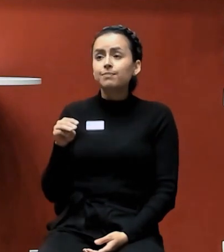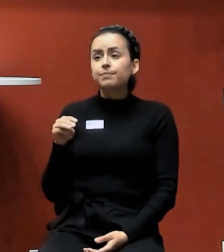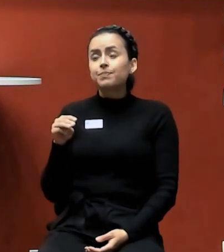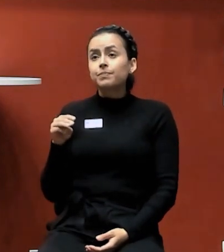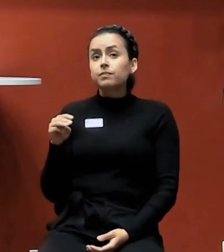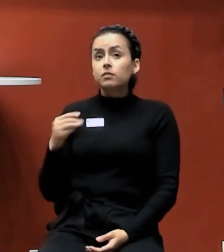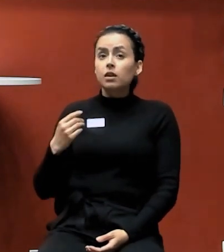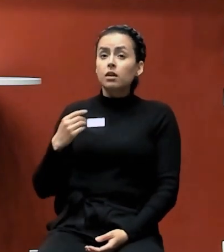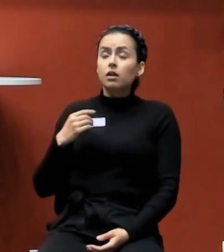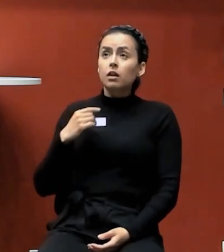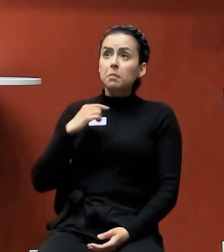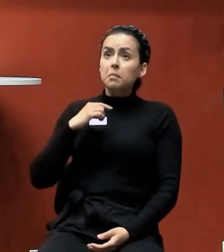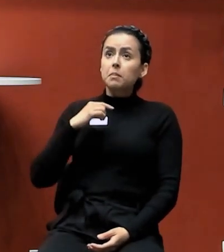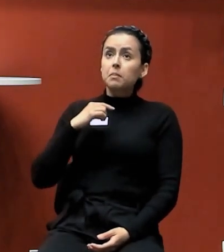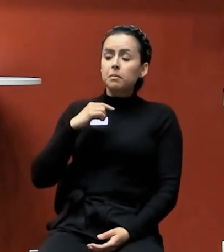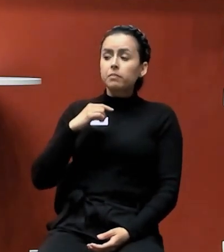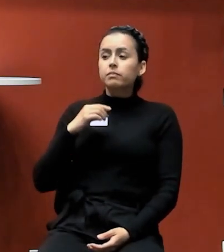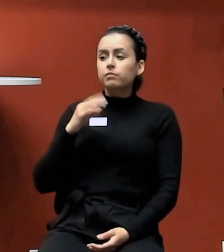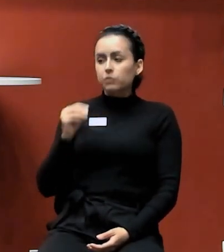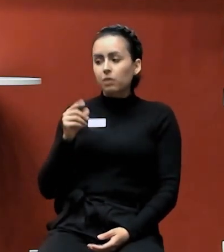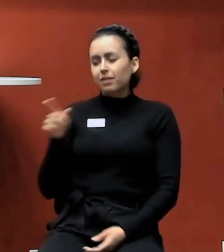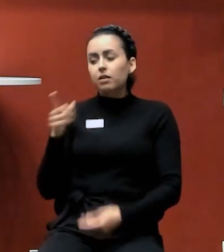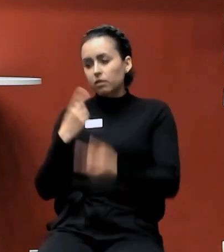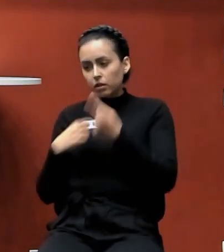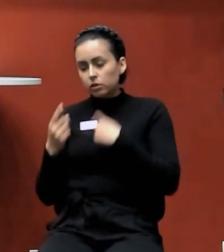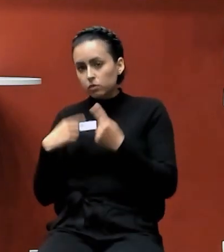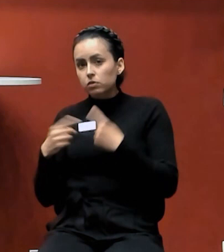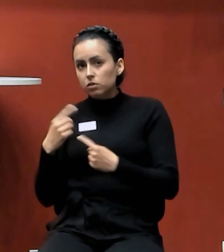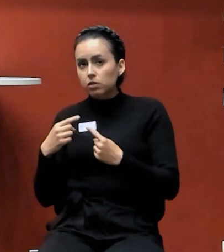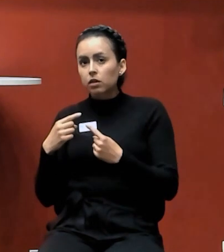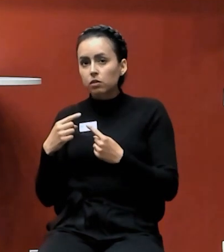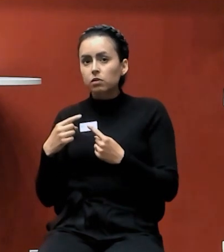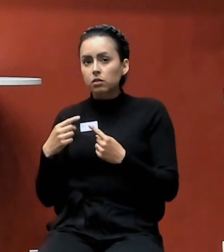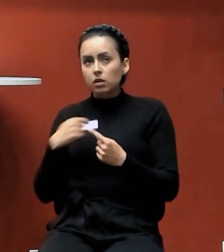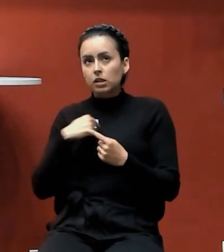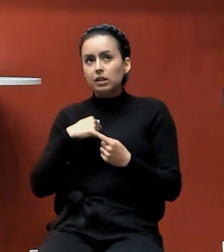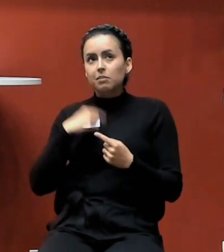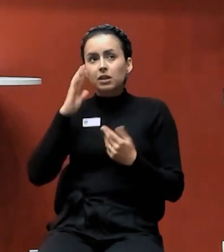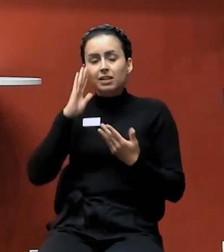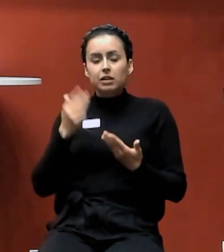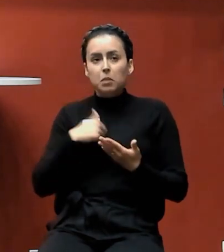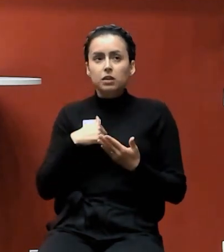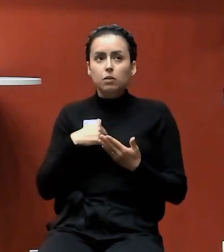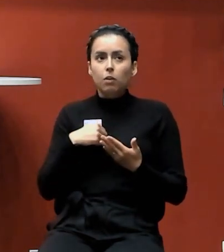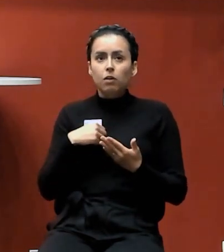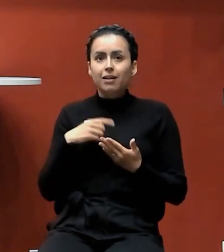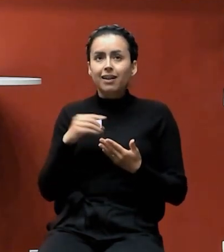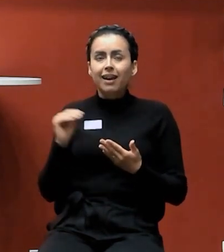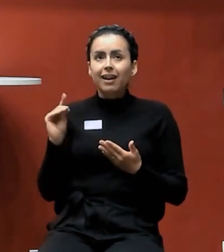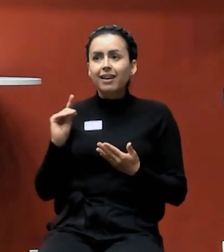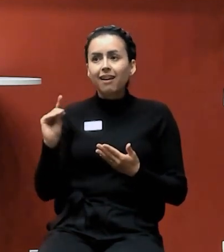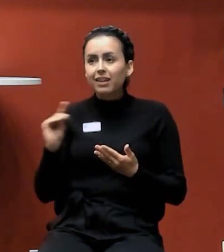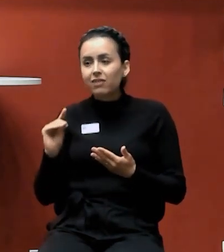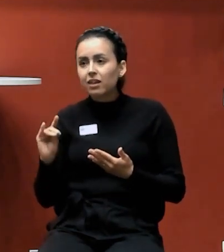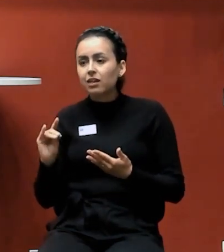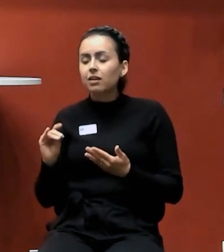We had this conversation, but like I'm gonna share that, I don't know if I'm very naive, or if I don't want to see